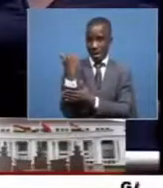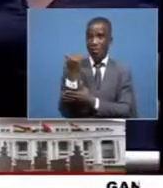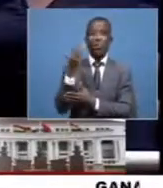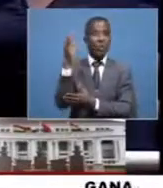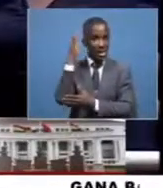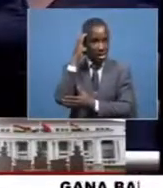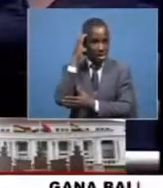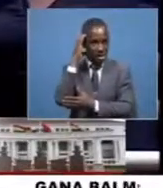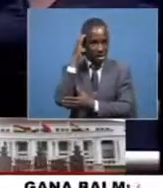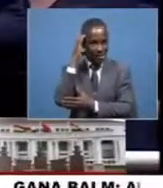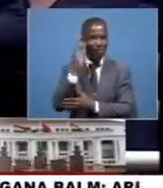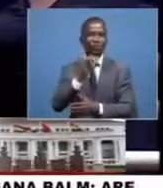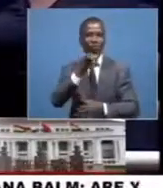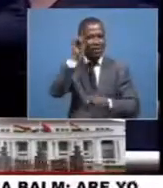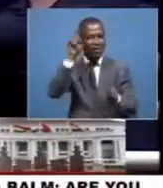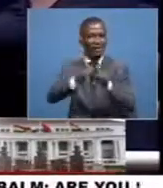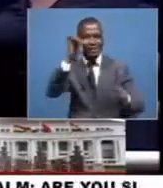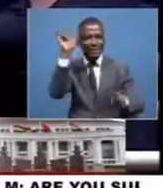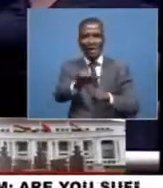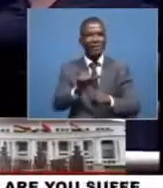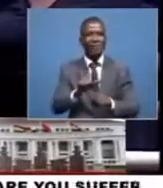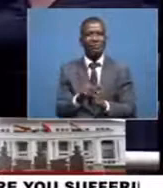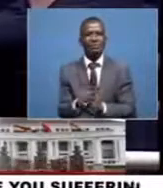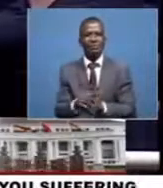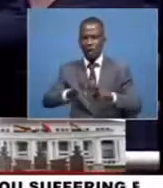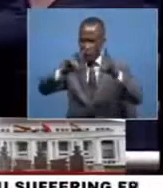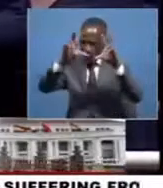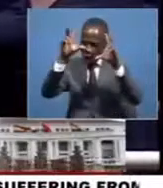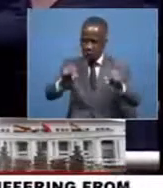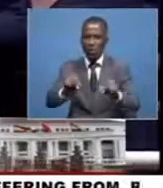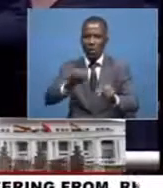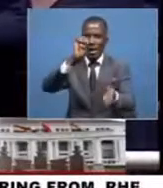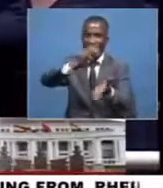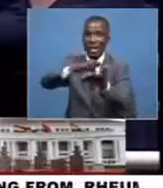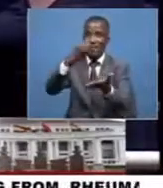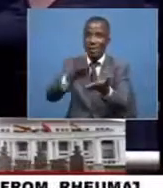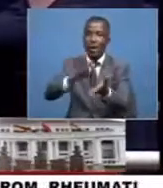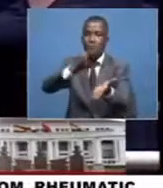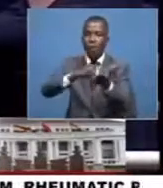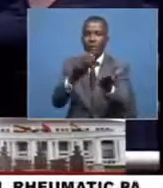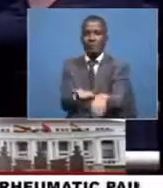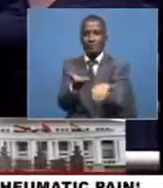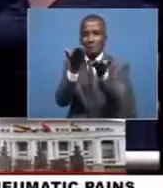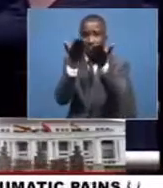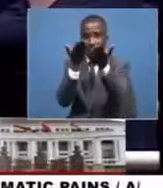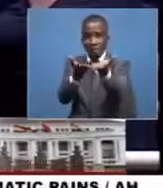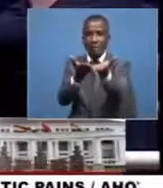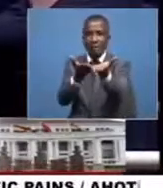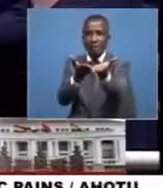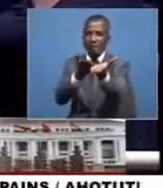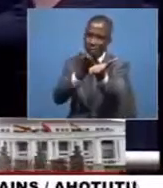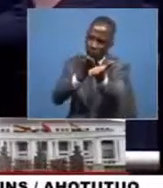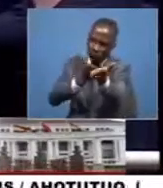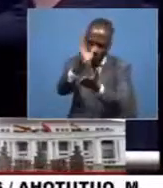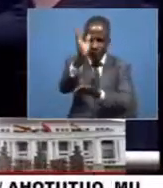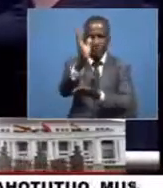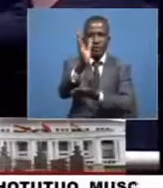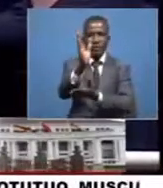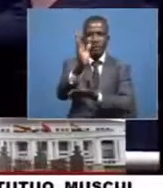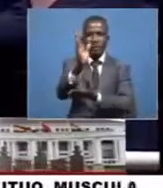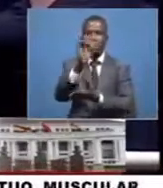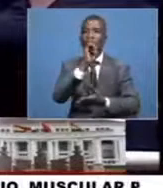And we disagree with that position. That the evidence that has been given points simply to the fact that